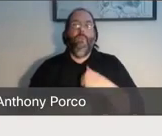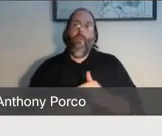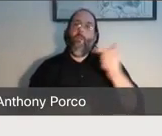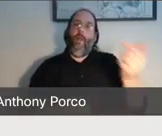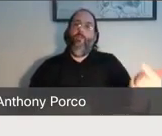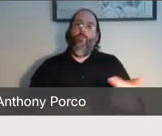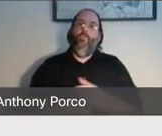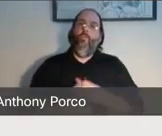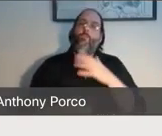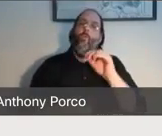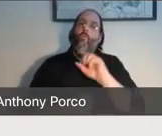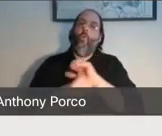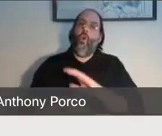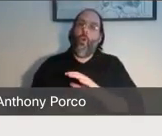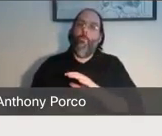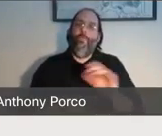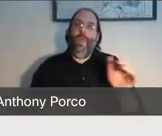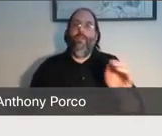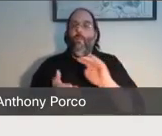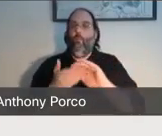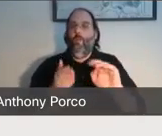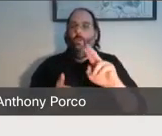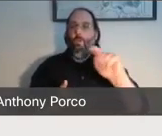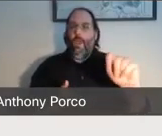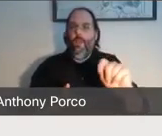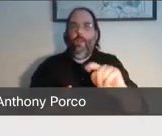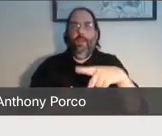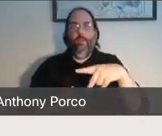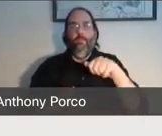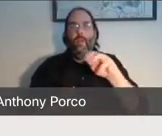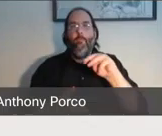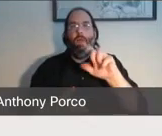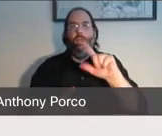over to my colleague at the Medical Waiver Unit, Ms. Pamela Harmon.